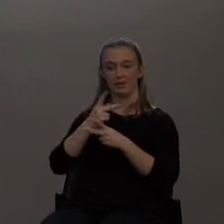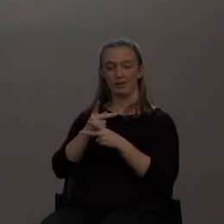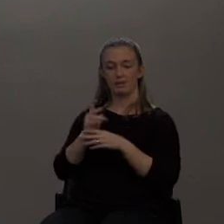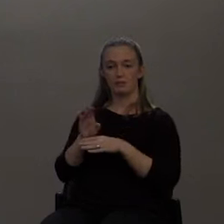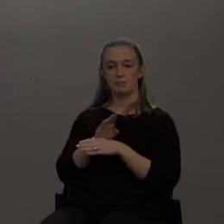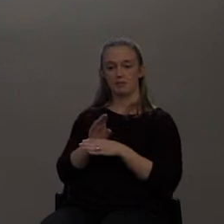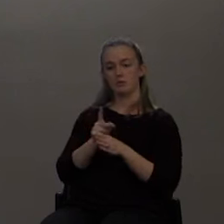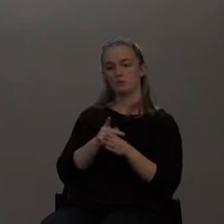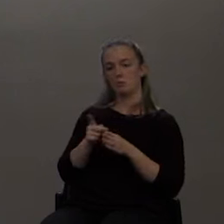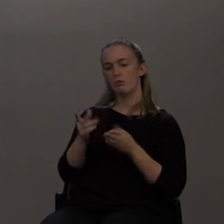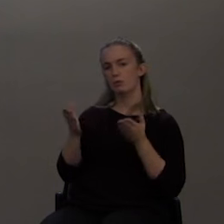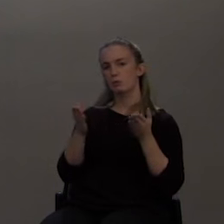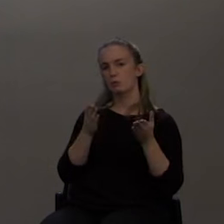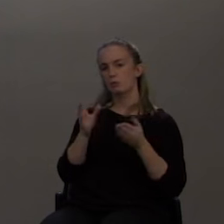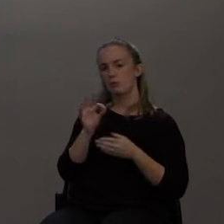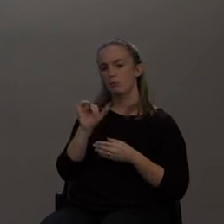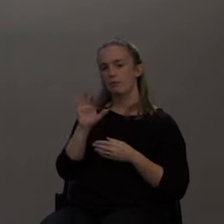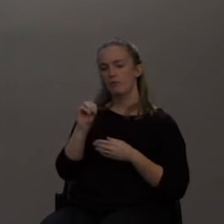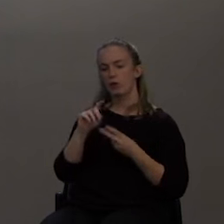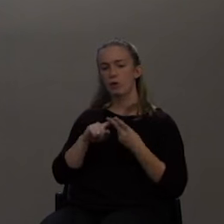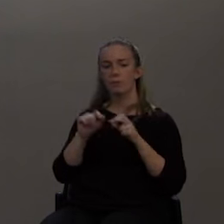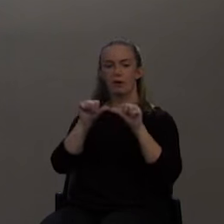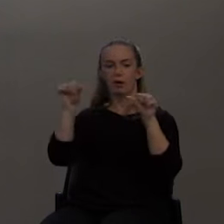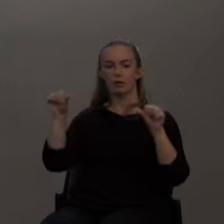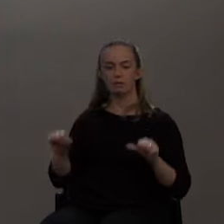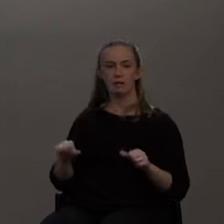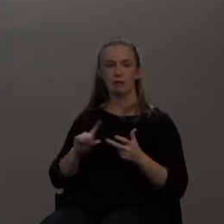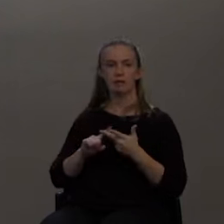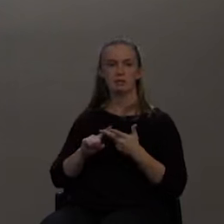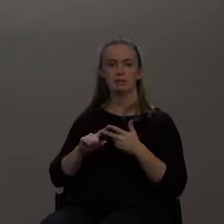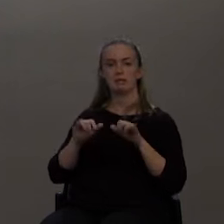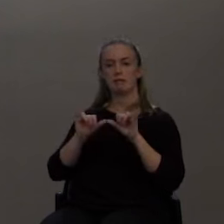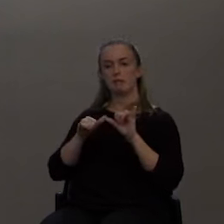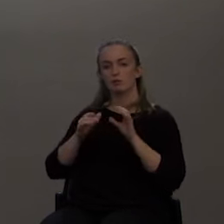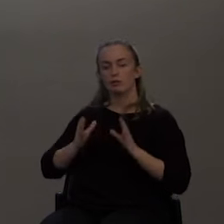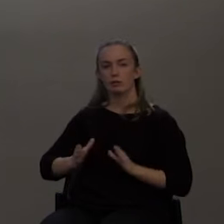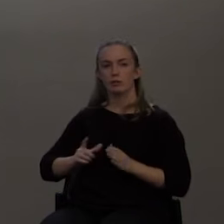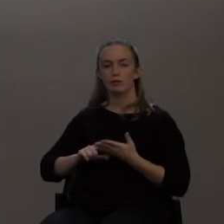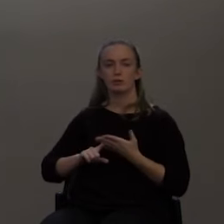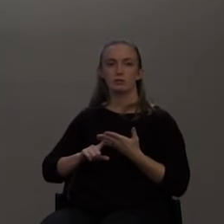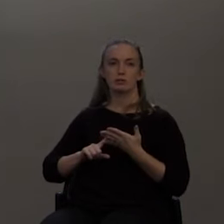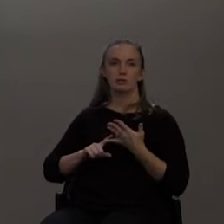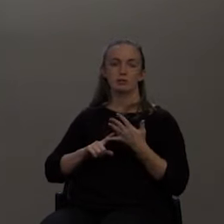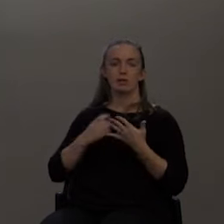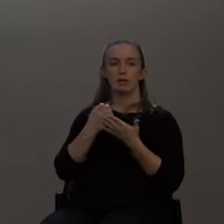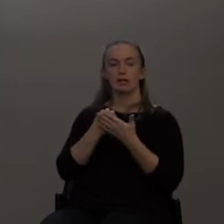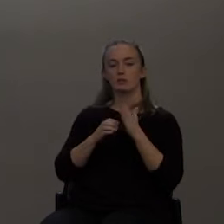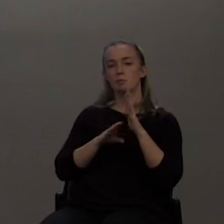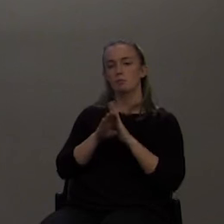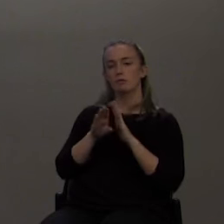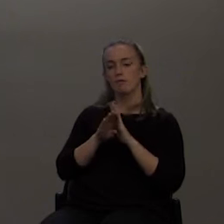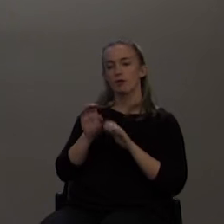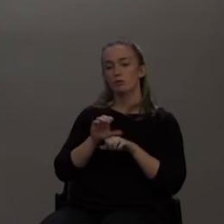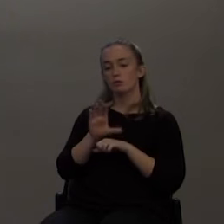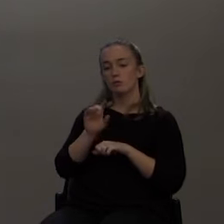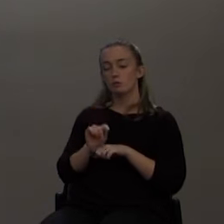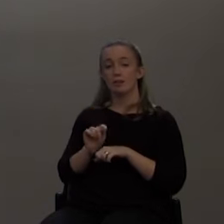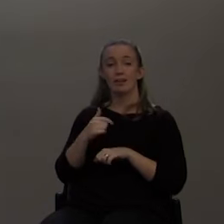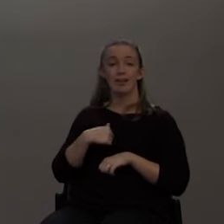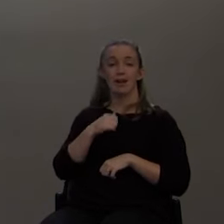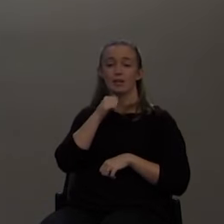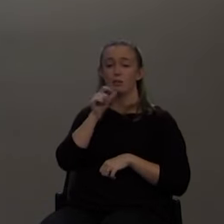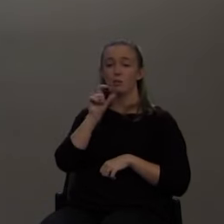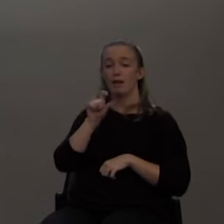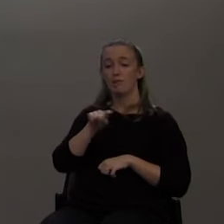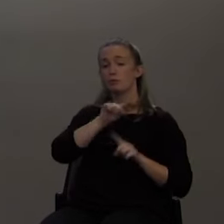businesses, professional service firms, architects, engineers, economic development consultants, that I don't have to be anywhere because